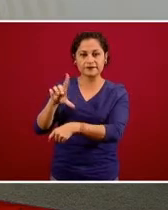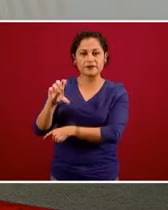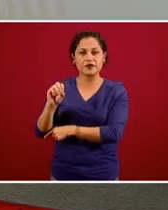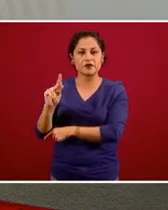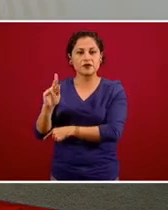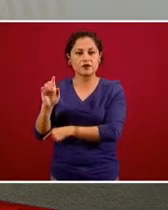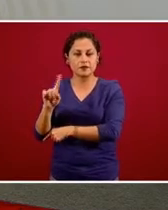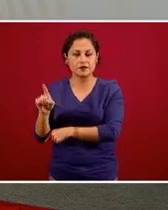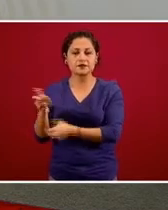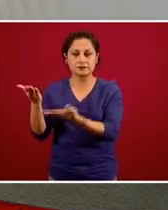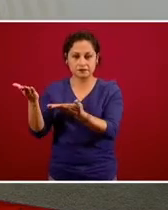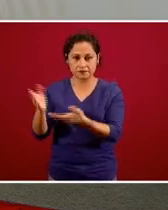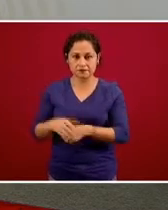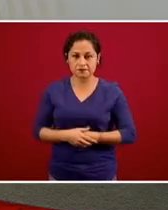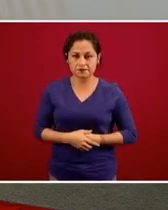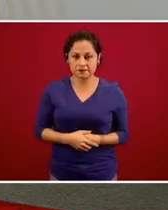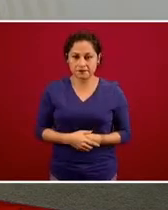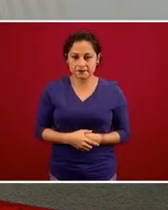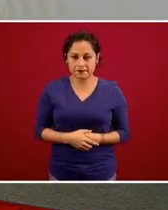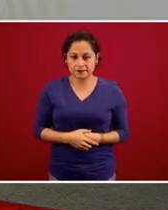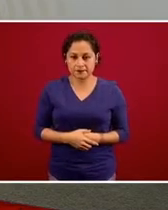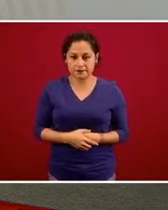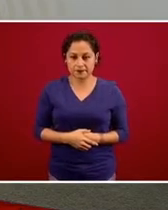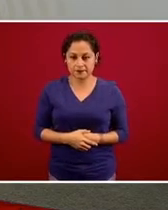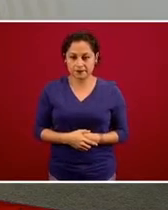Thank you, Doctor.